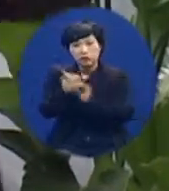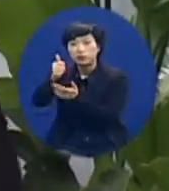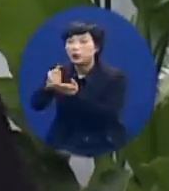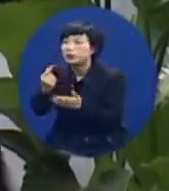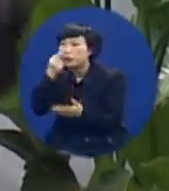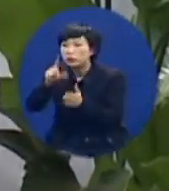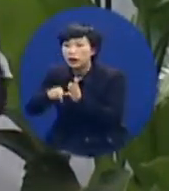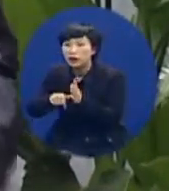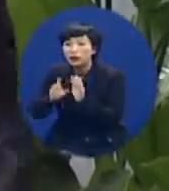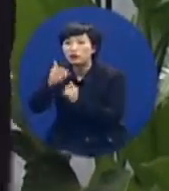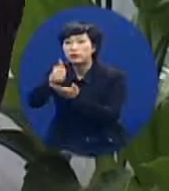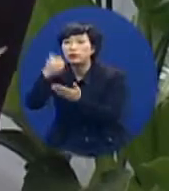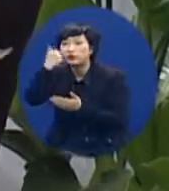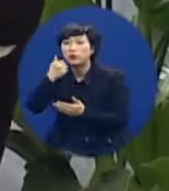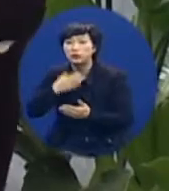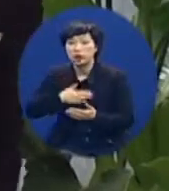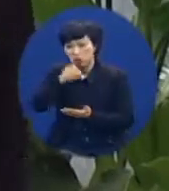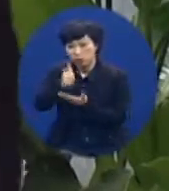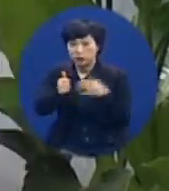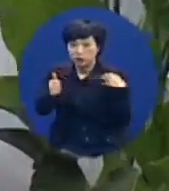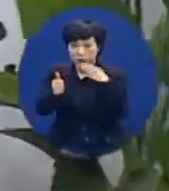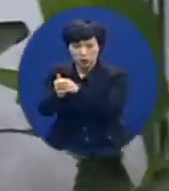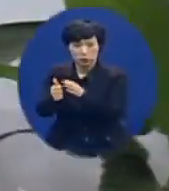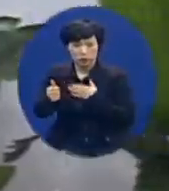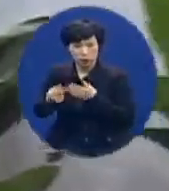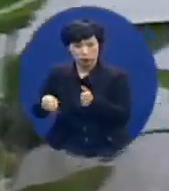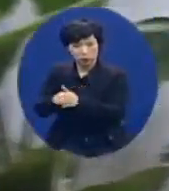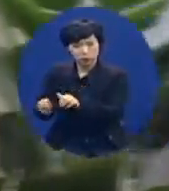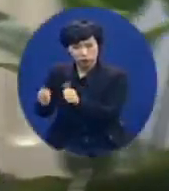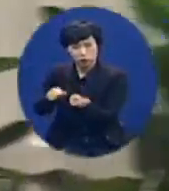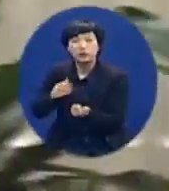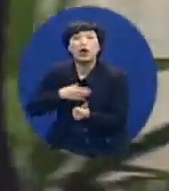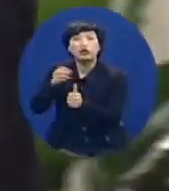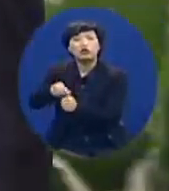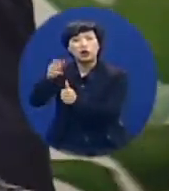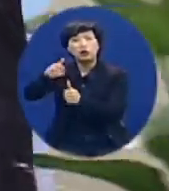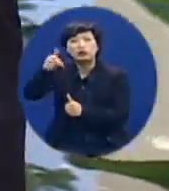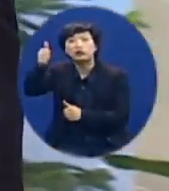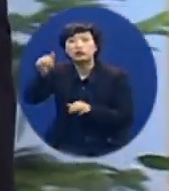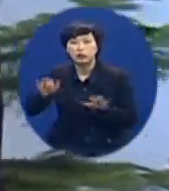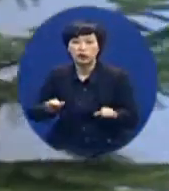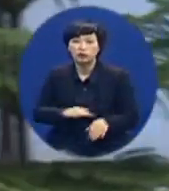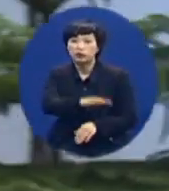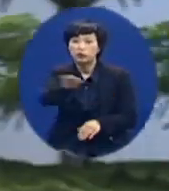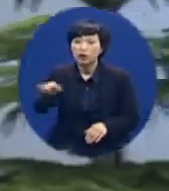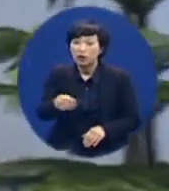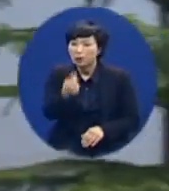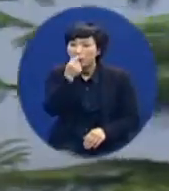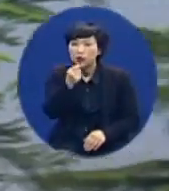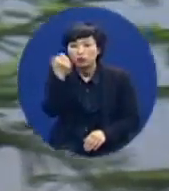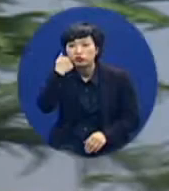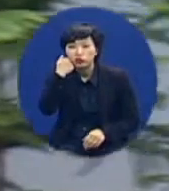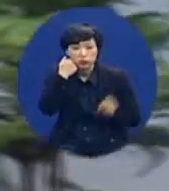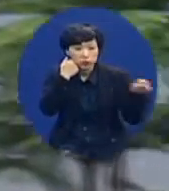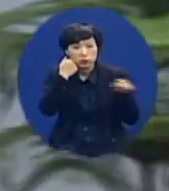know that he is your Savior. It is very important from whom you learn.